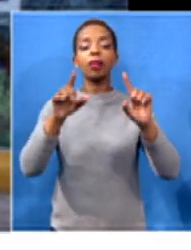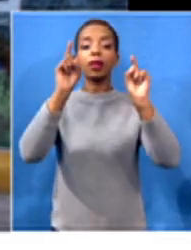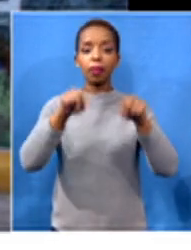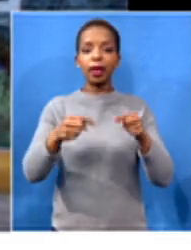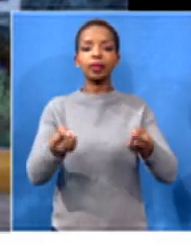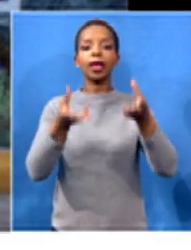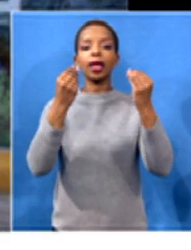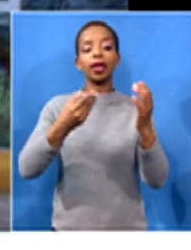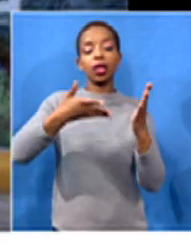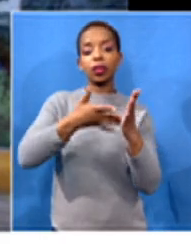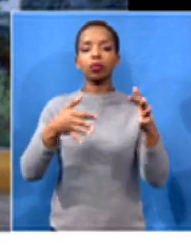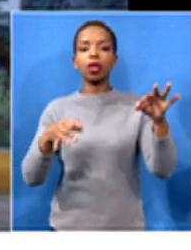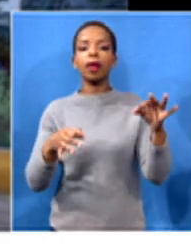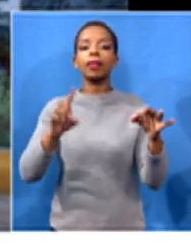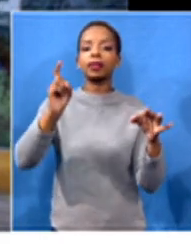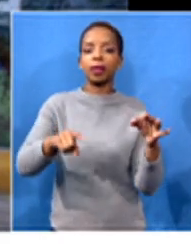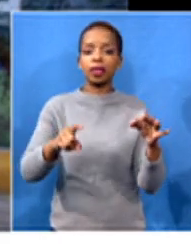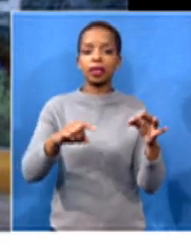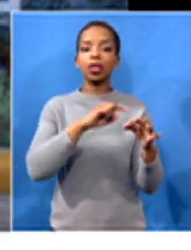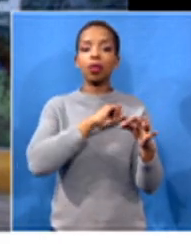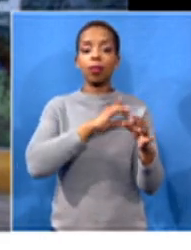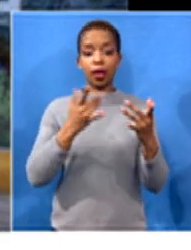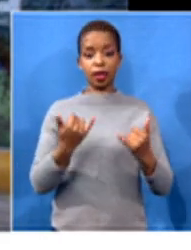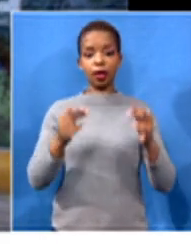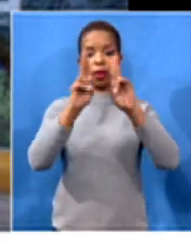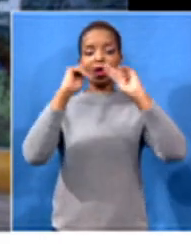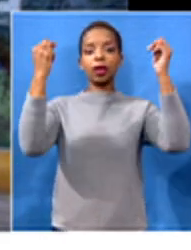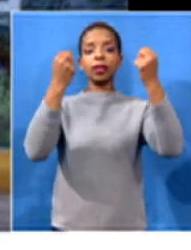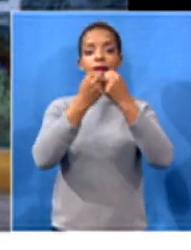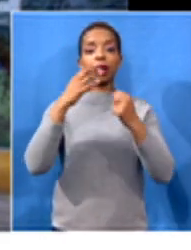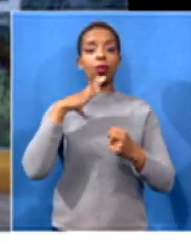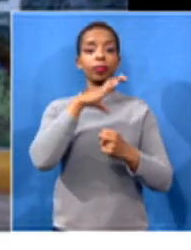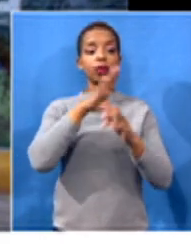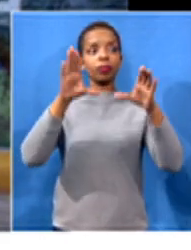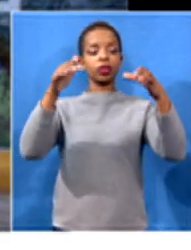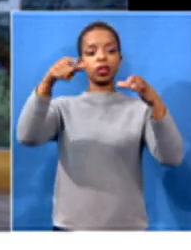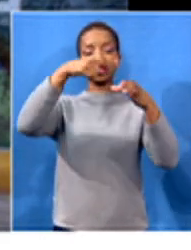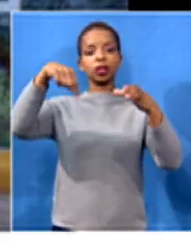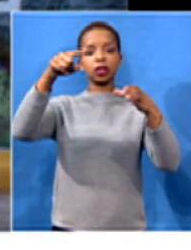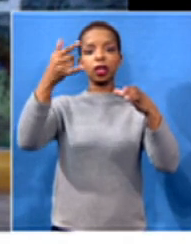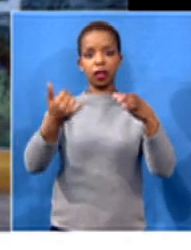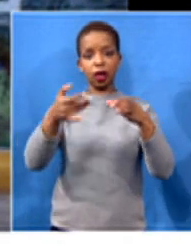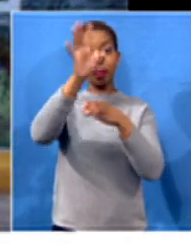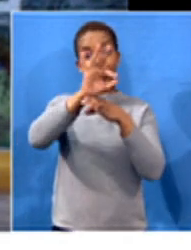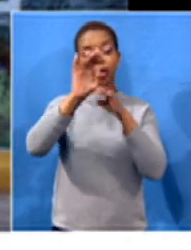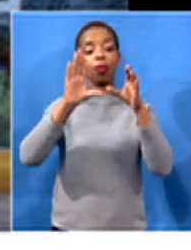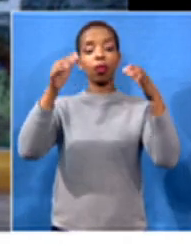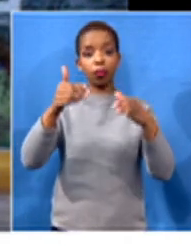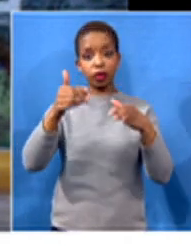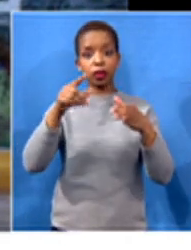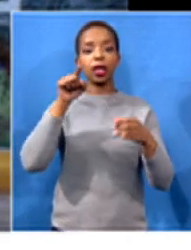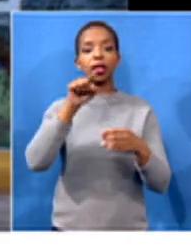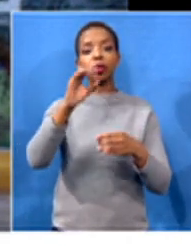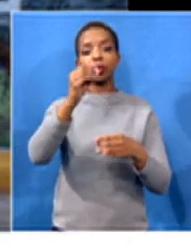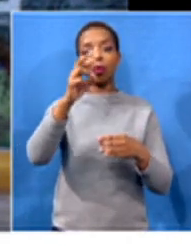I can just say, it's on the National Planning Commission website, which is very easy to find. It says nationalplanningcommission.org, and it's